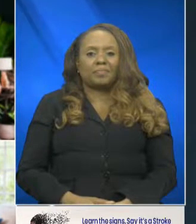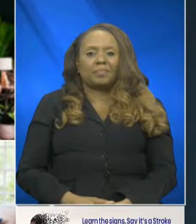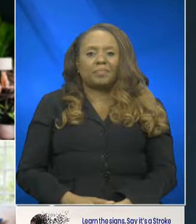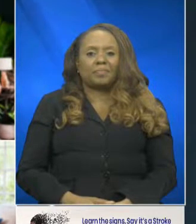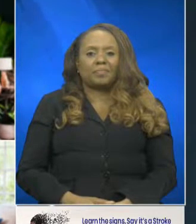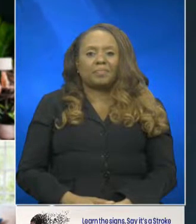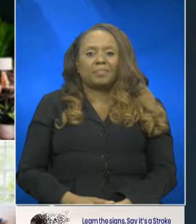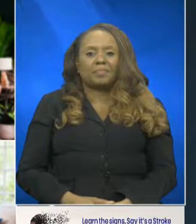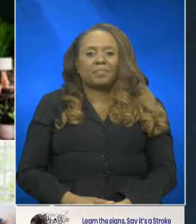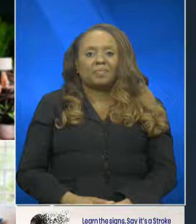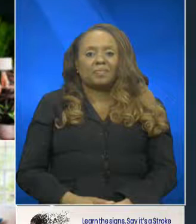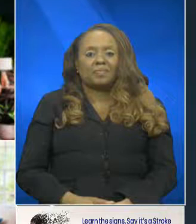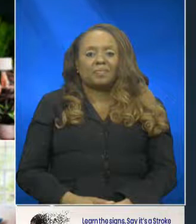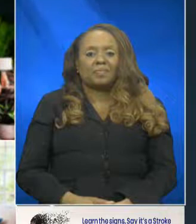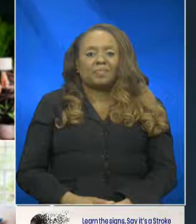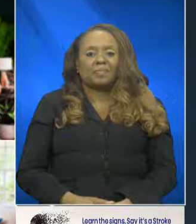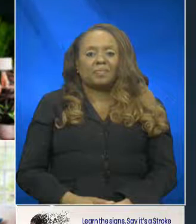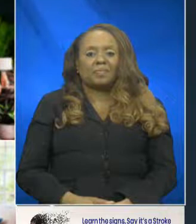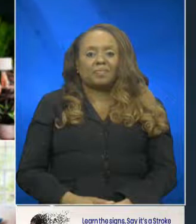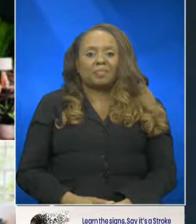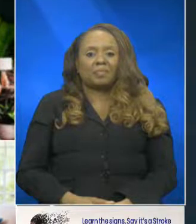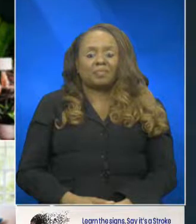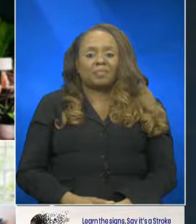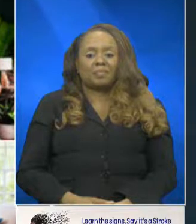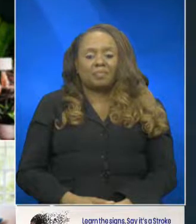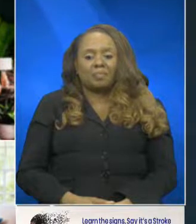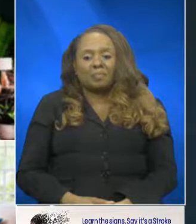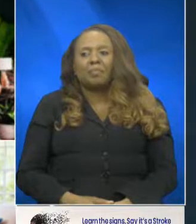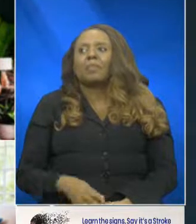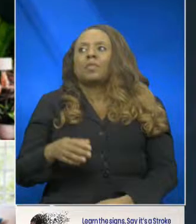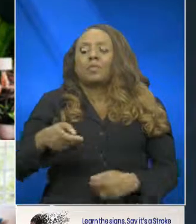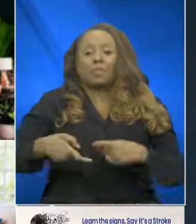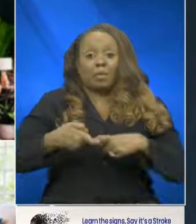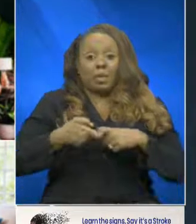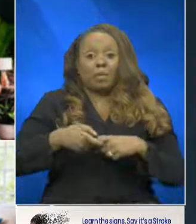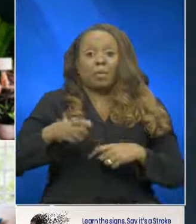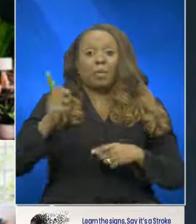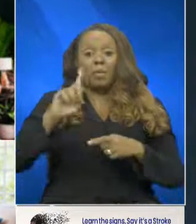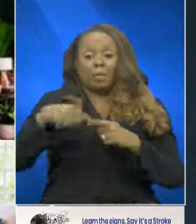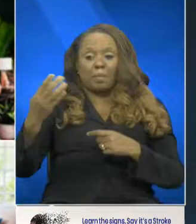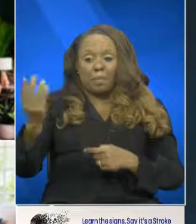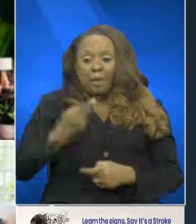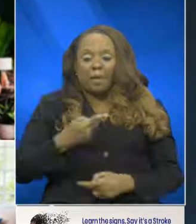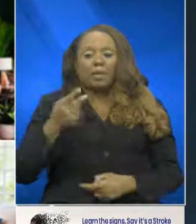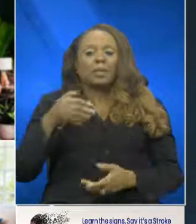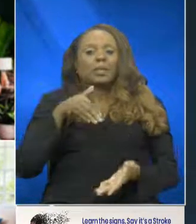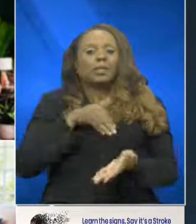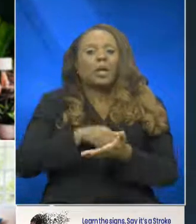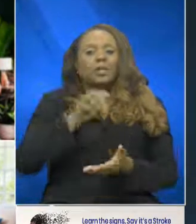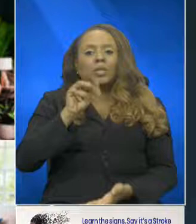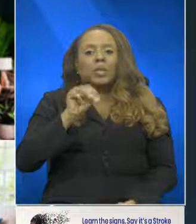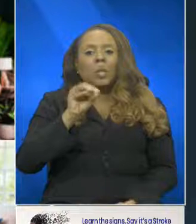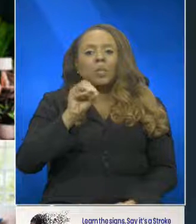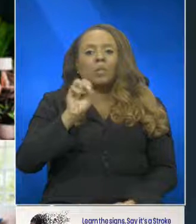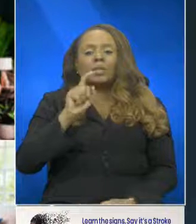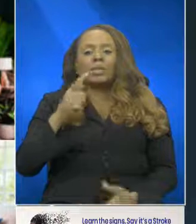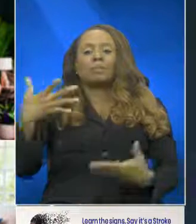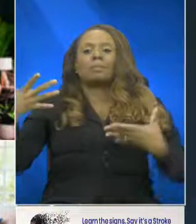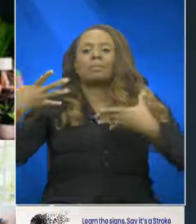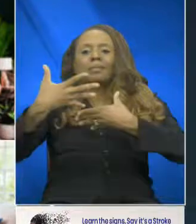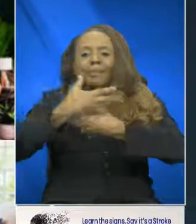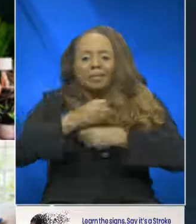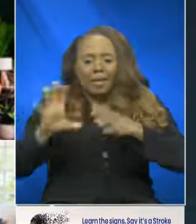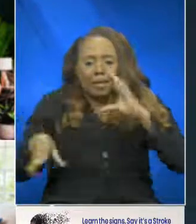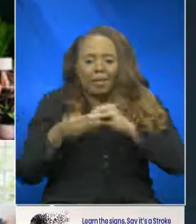you to précis all of your concerns and advice all in a short space